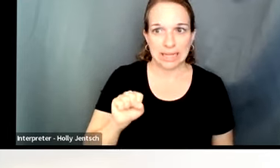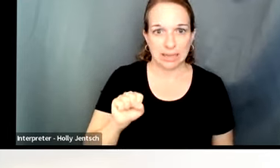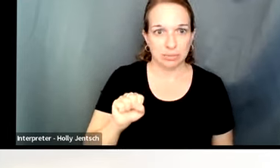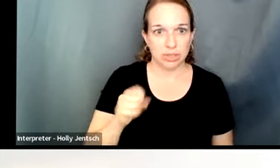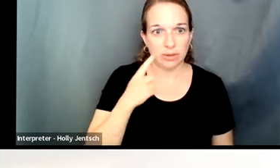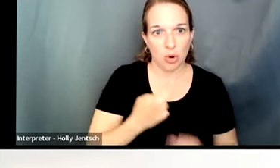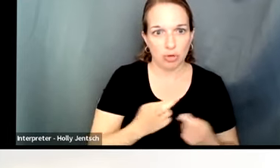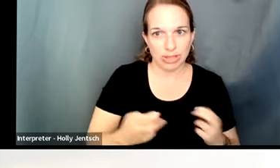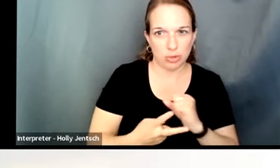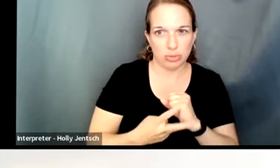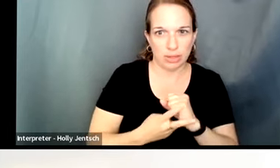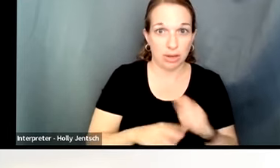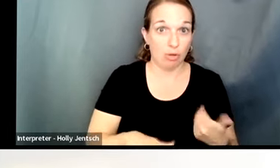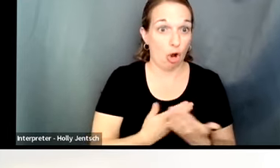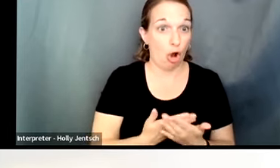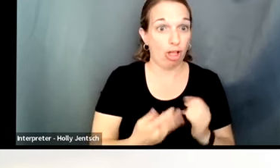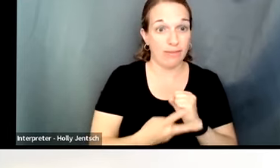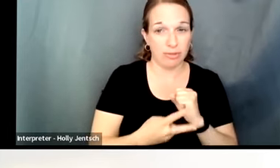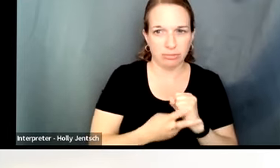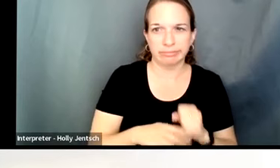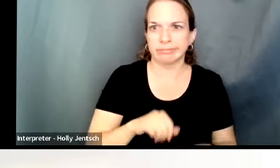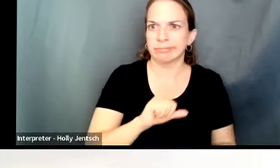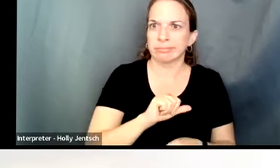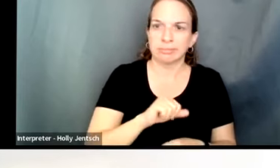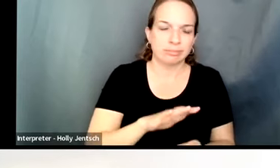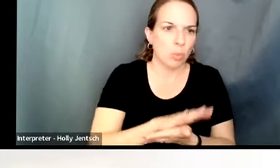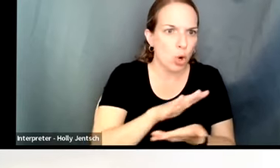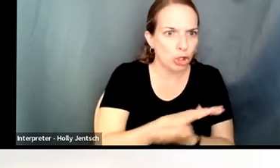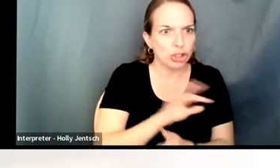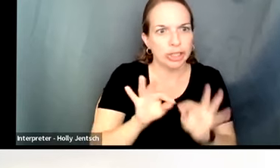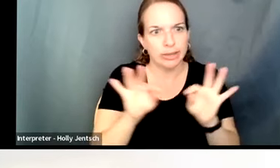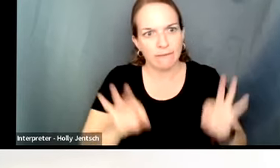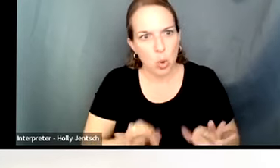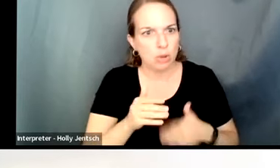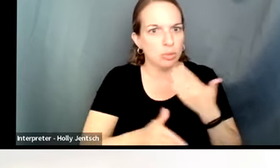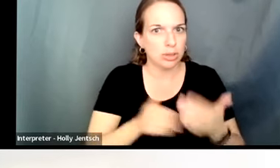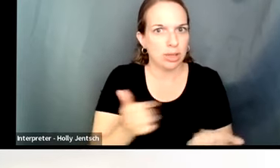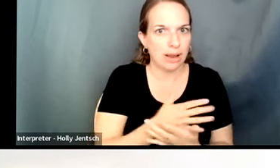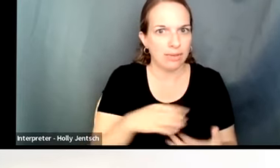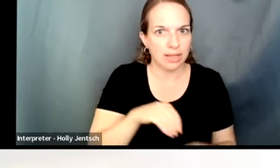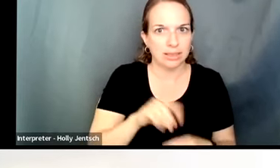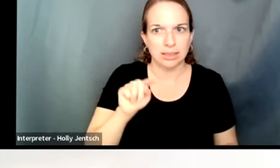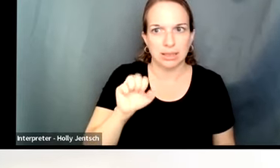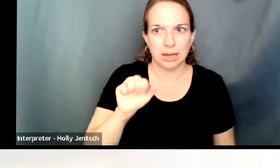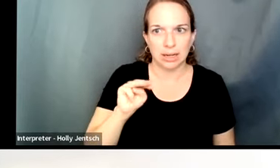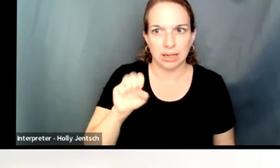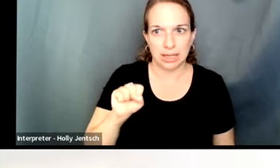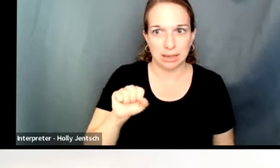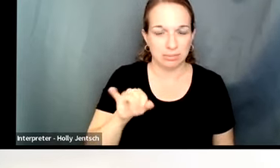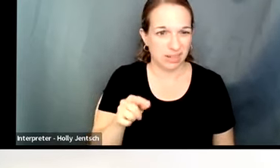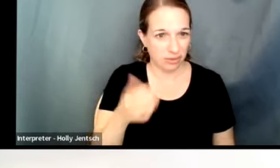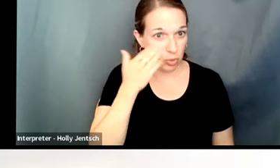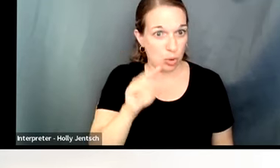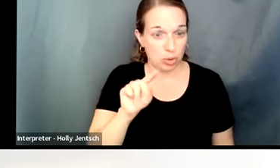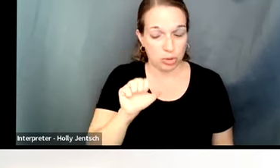resources that we have, there are worksheets, there are forms, there are processes, everything resides in Teams. And if you're not familiar with